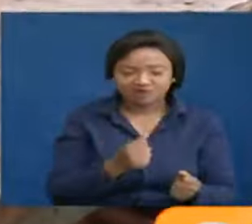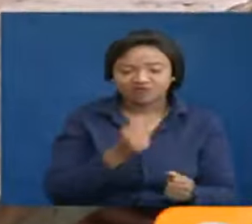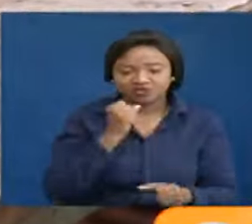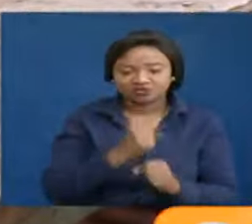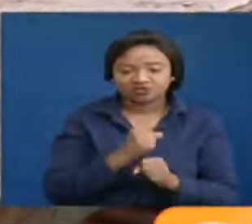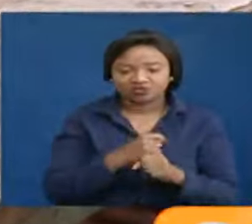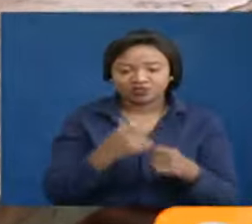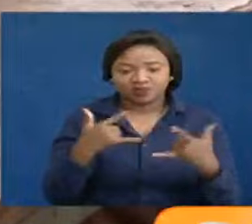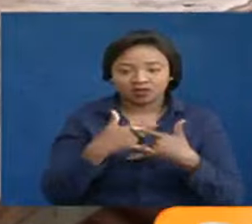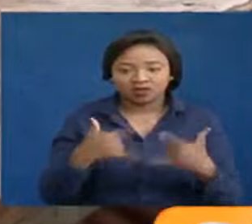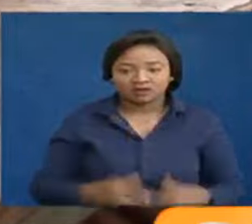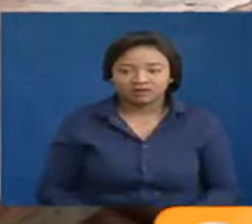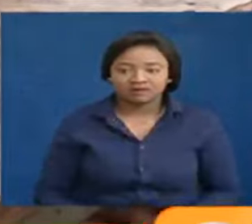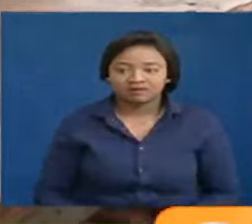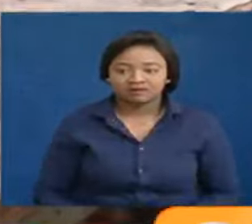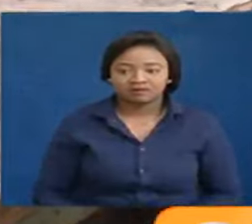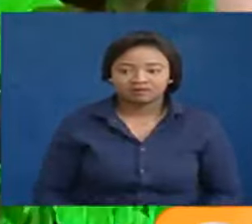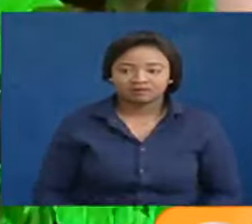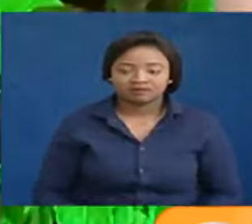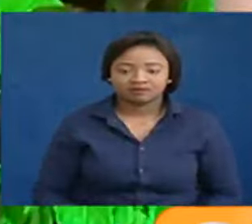Wambui, Citizen TV.